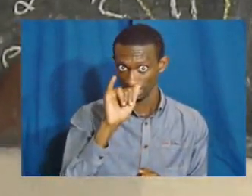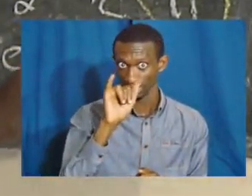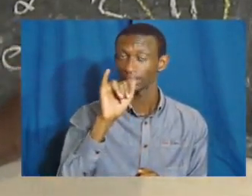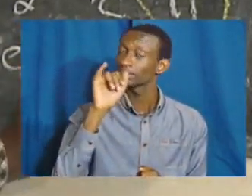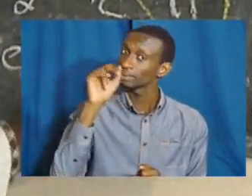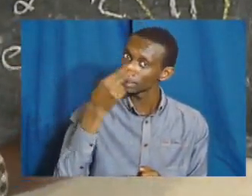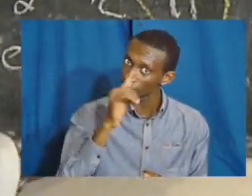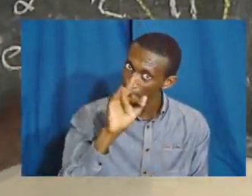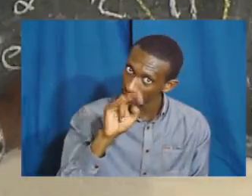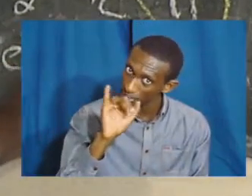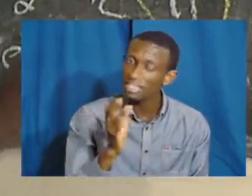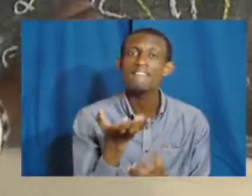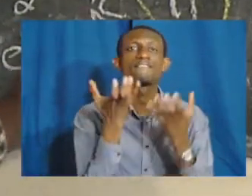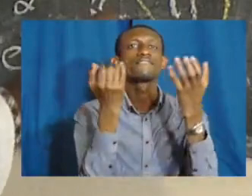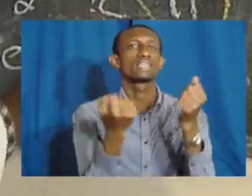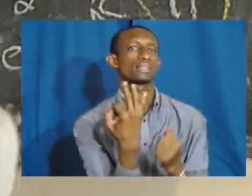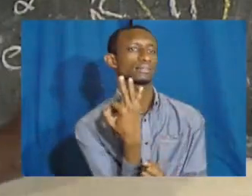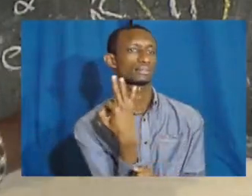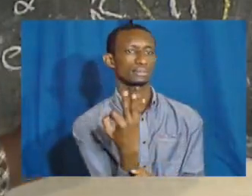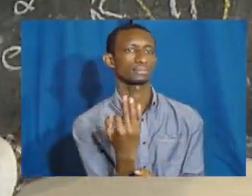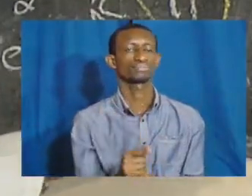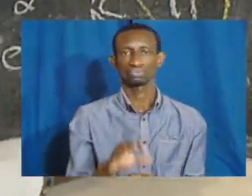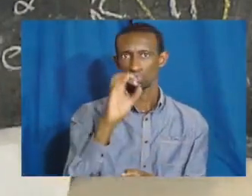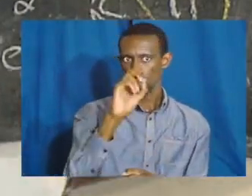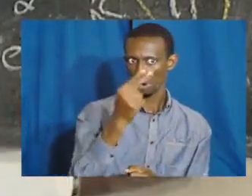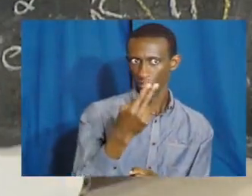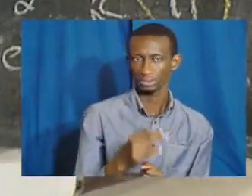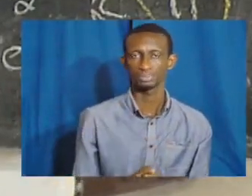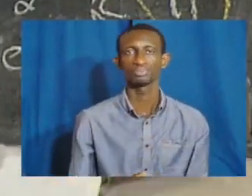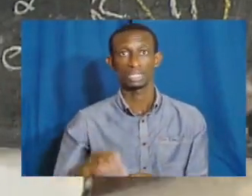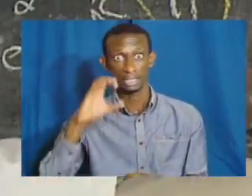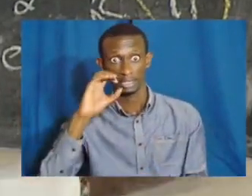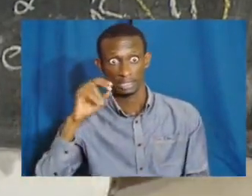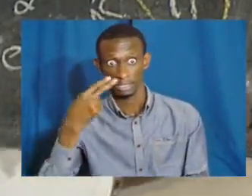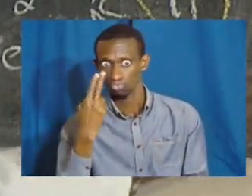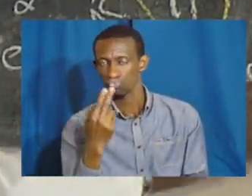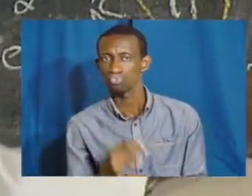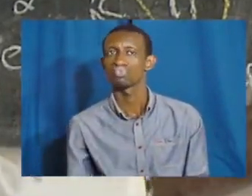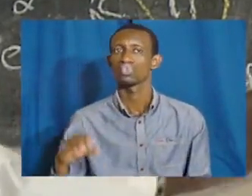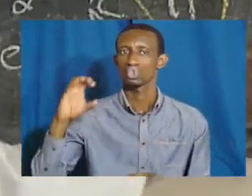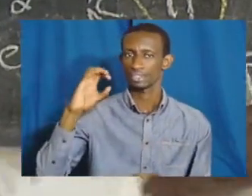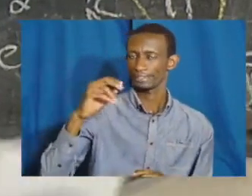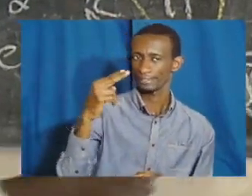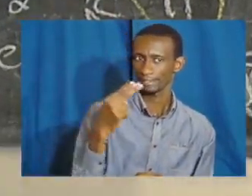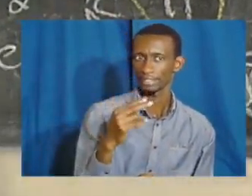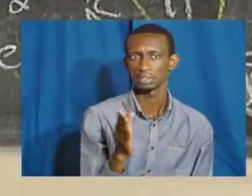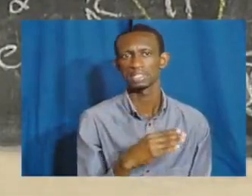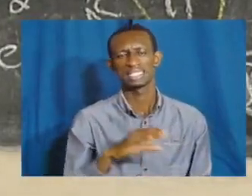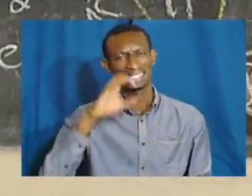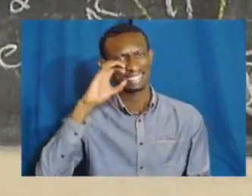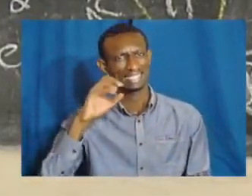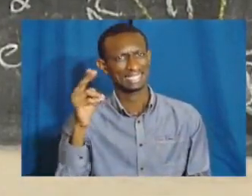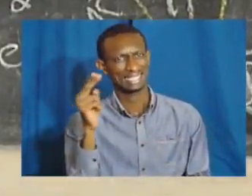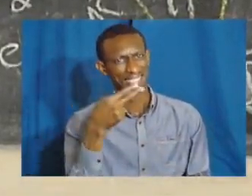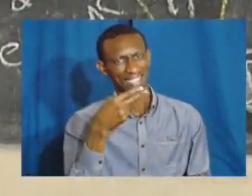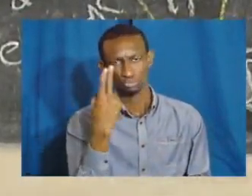CH2, this is CH, you have OH, and CH2, you have another OH. So you